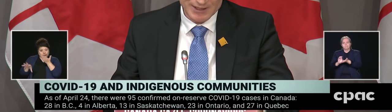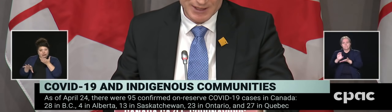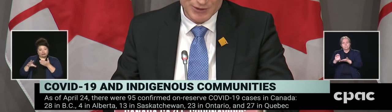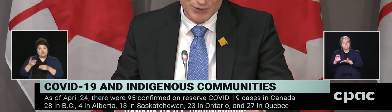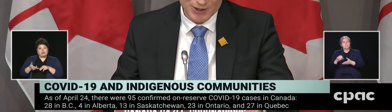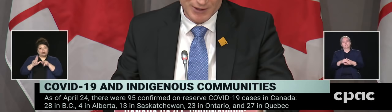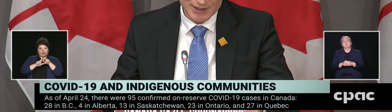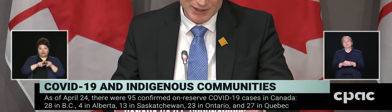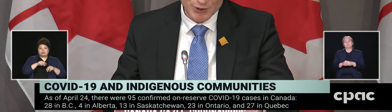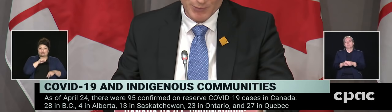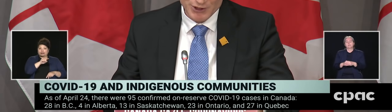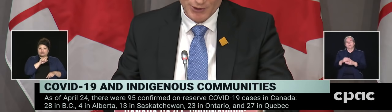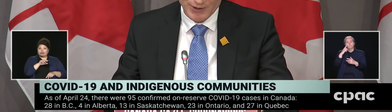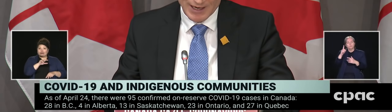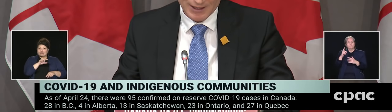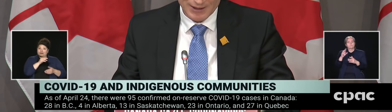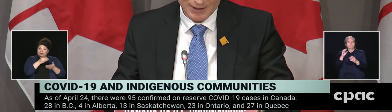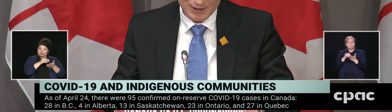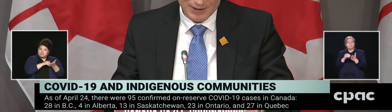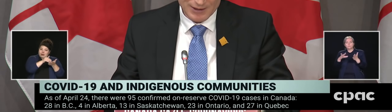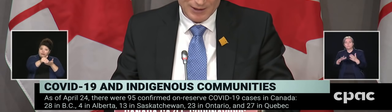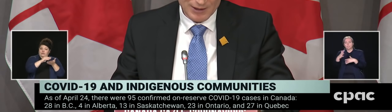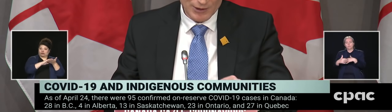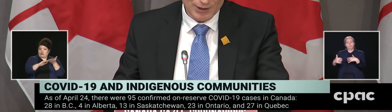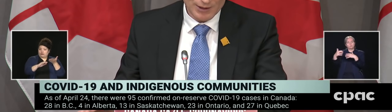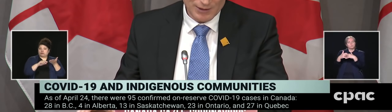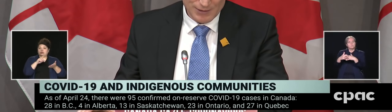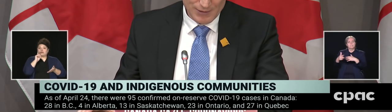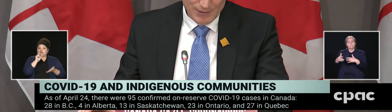poursuivant des études postsecondaires